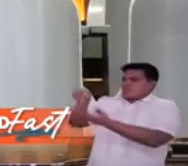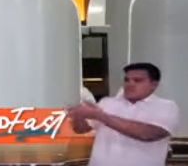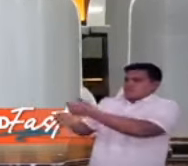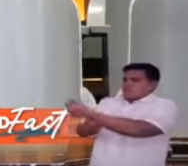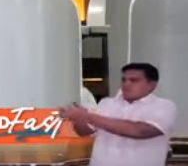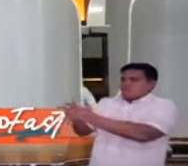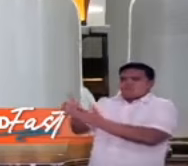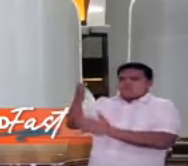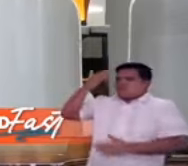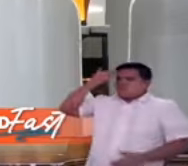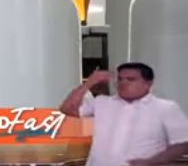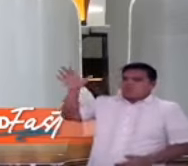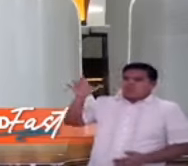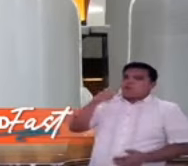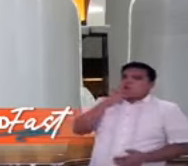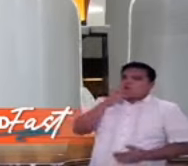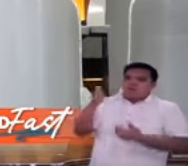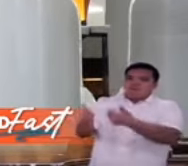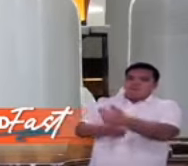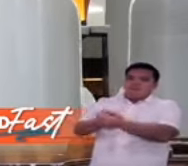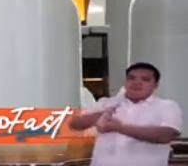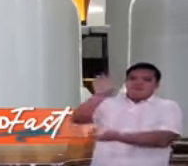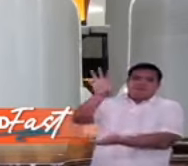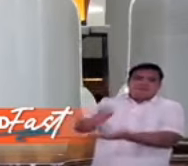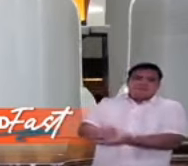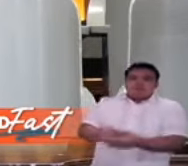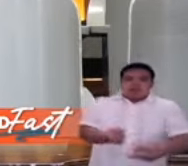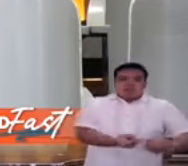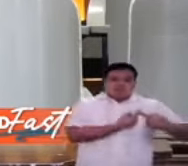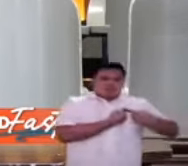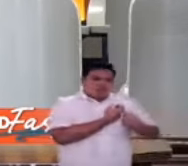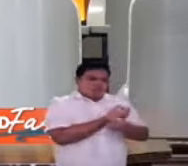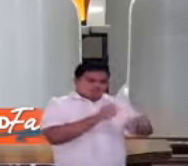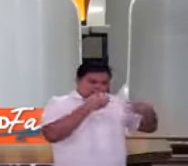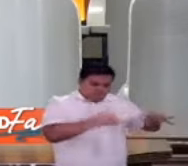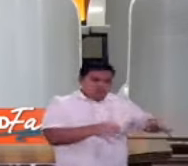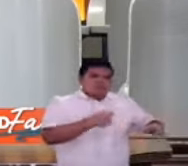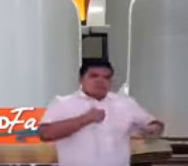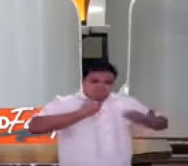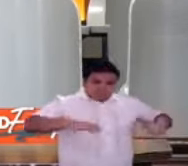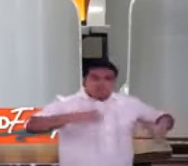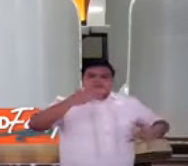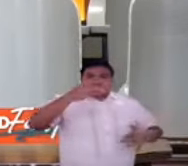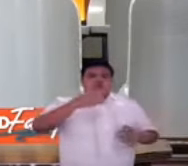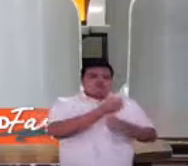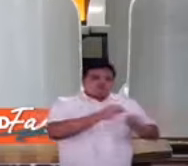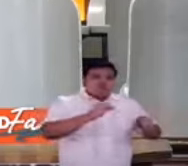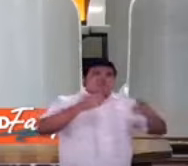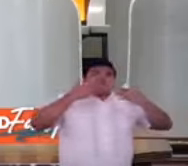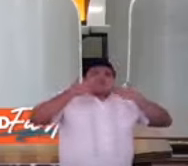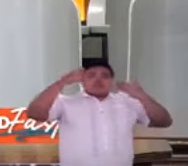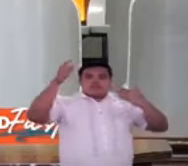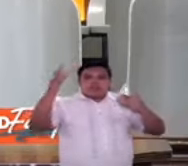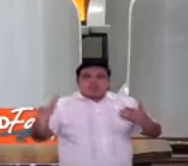do not really know the God who they follow. They receive Him as their Lord and Savior. They are children of God. Praise God.